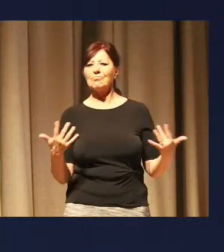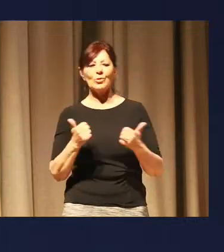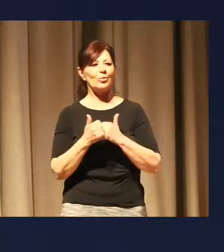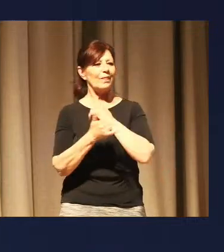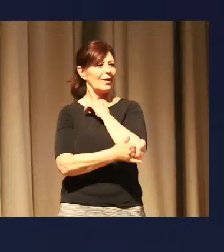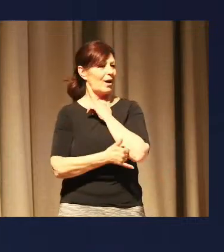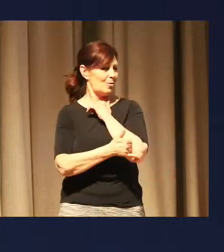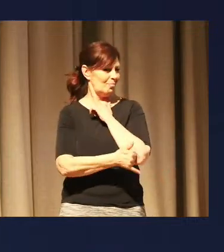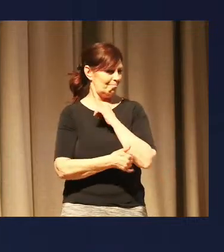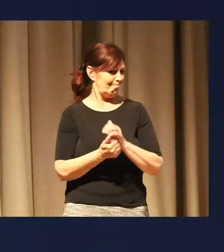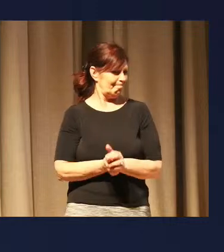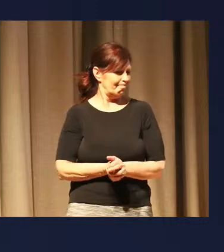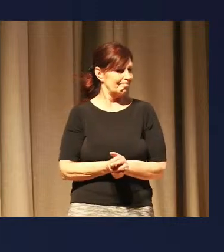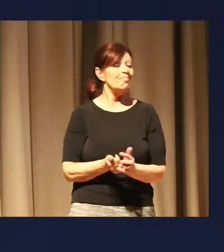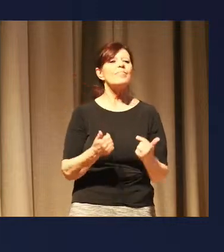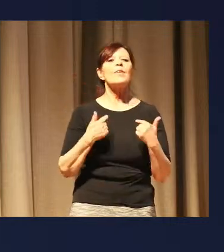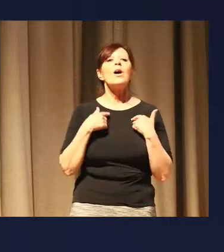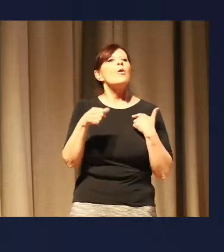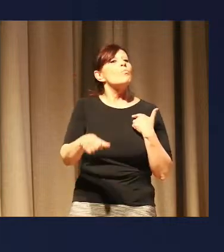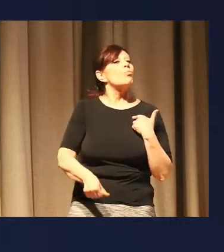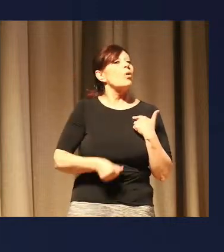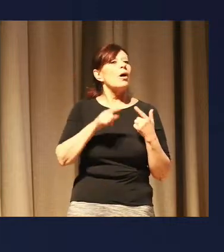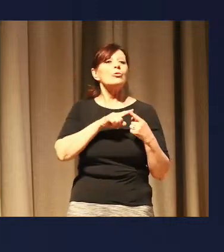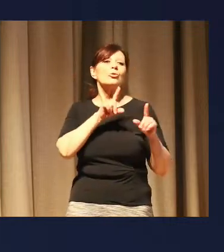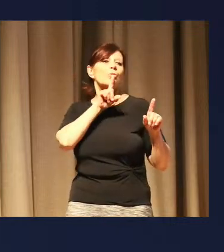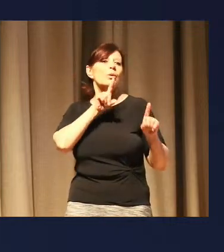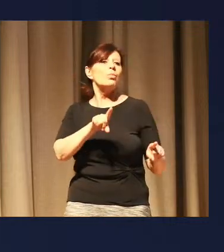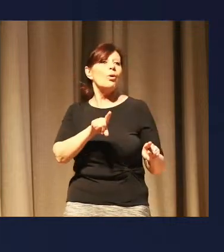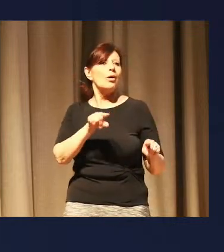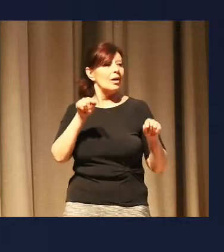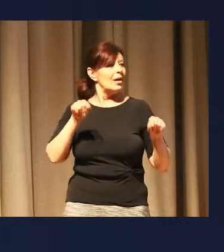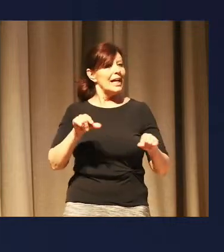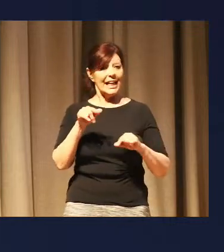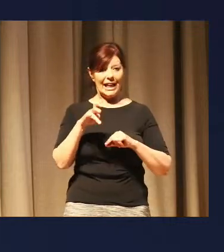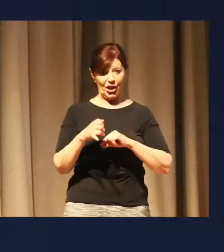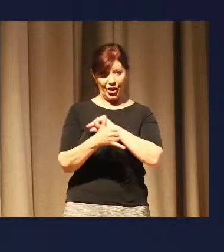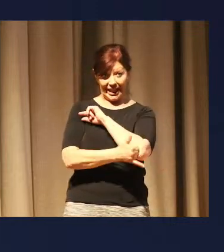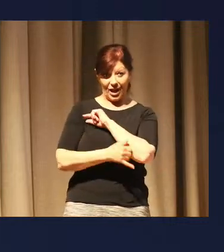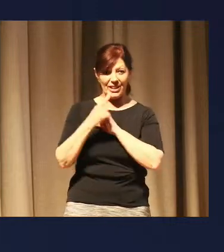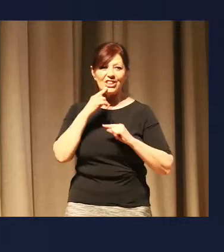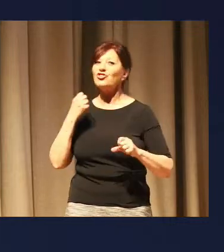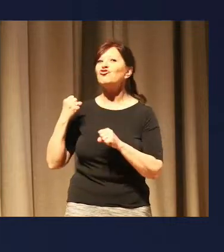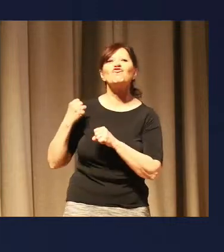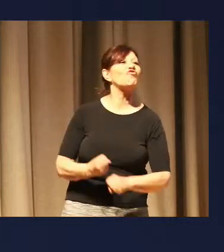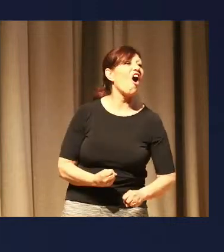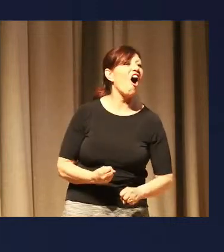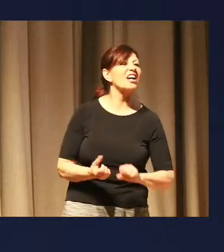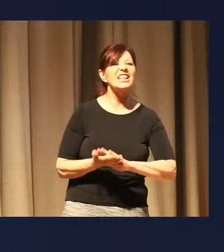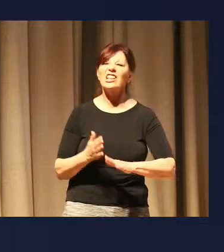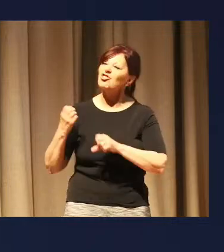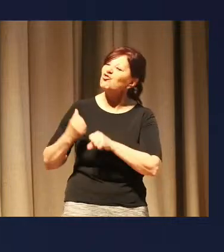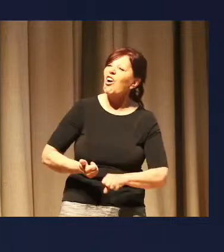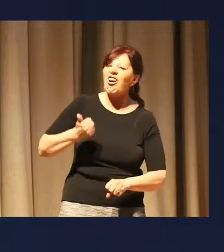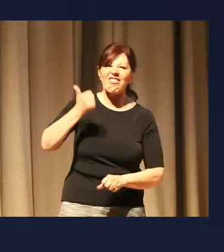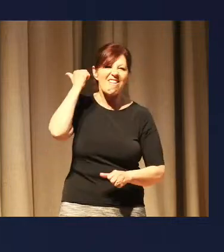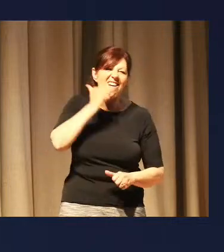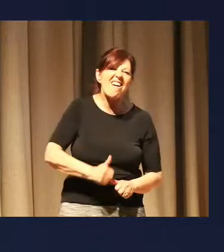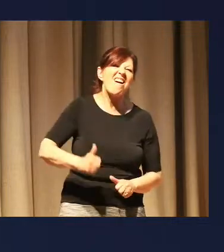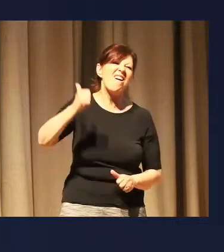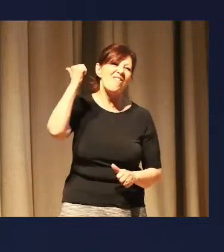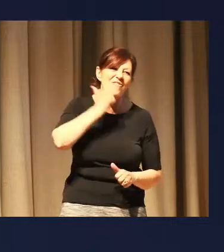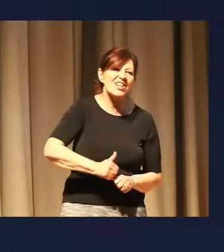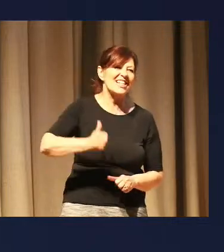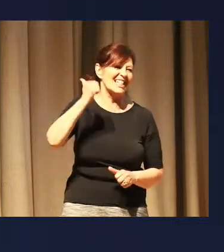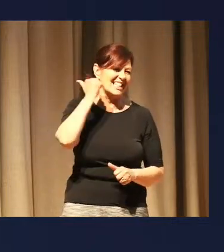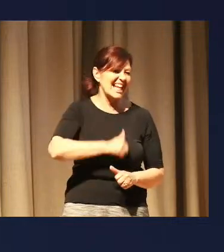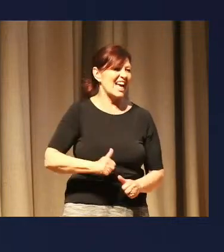county. I am proud to report that the state of Erie County is strong and getting stronger with each passing